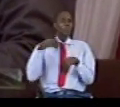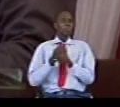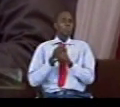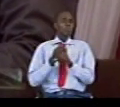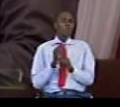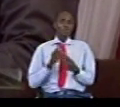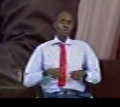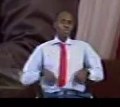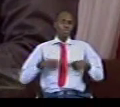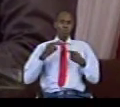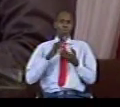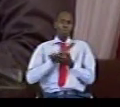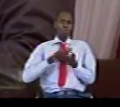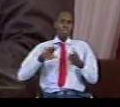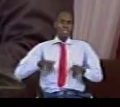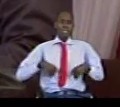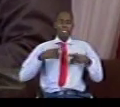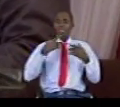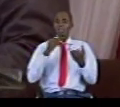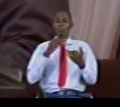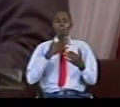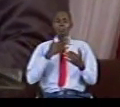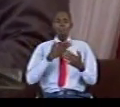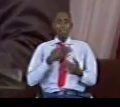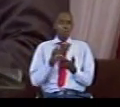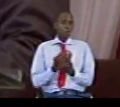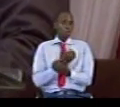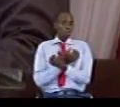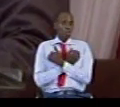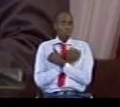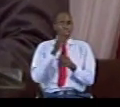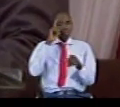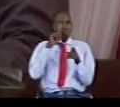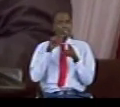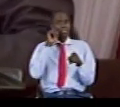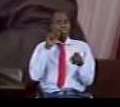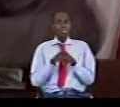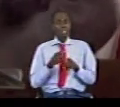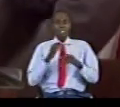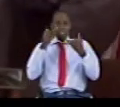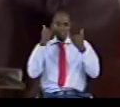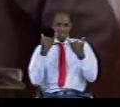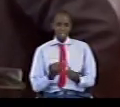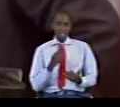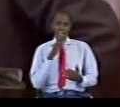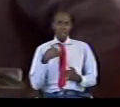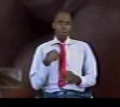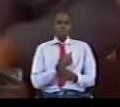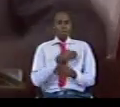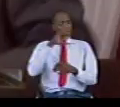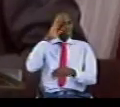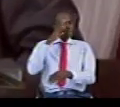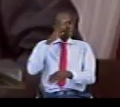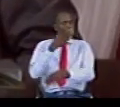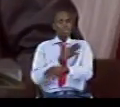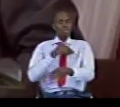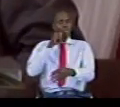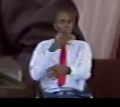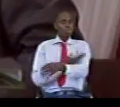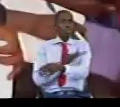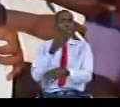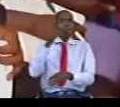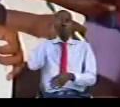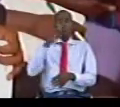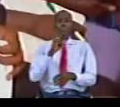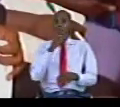And he says, Beloved, now are we the sons of God. And it does not yet appear what we shall be. But